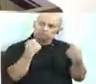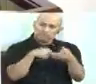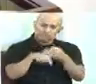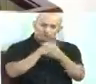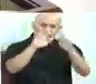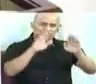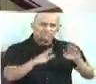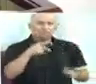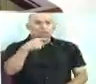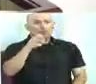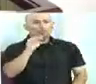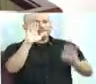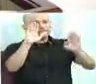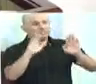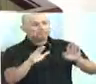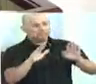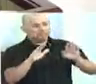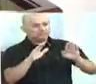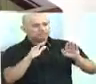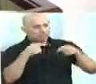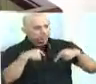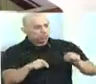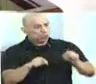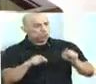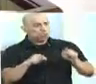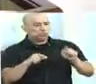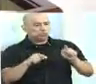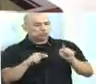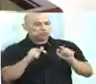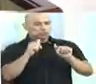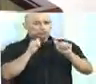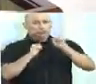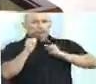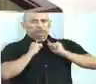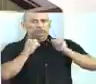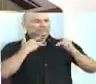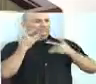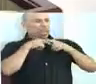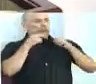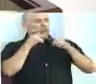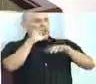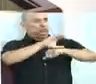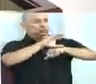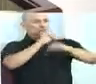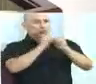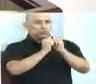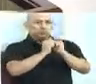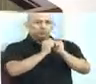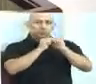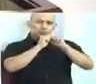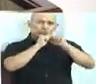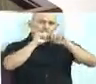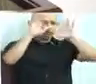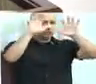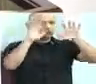for Palm Sunday as we recreate the excitement into the sanctuary with a grand